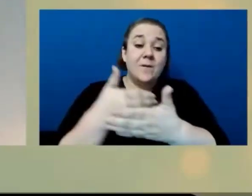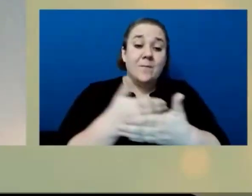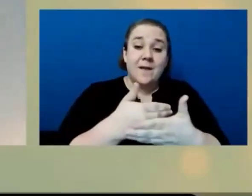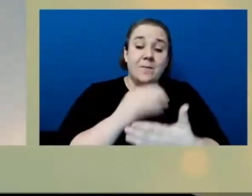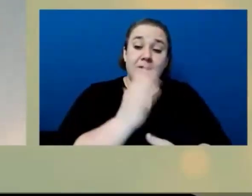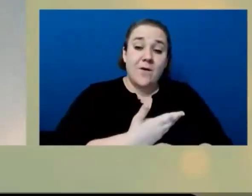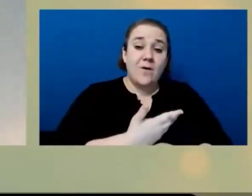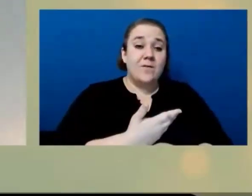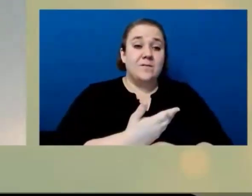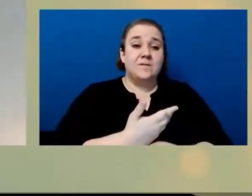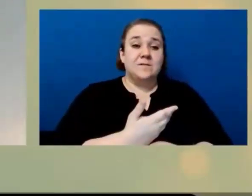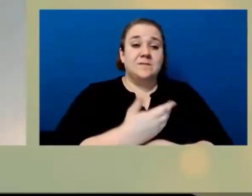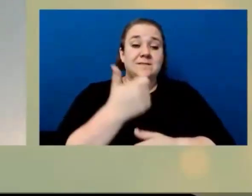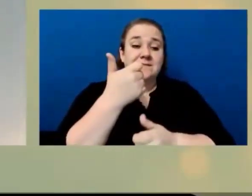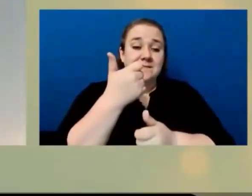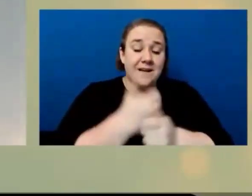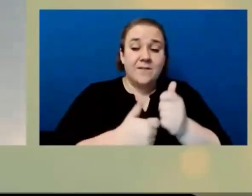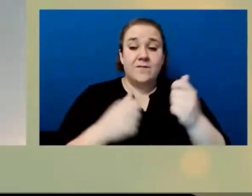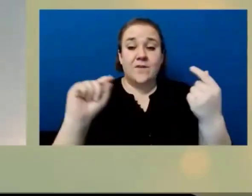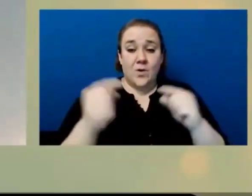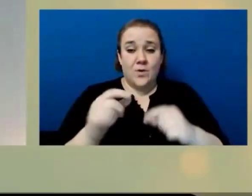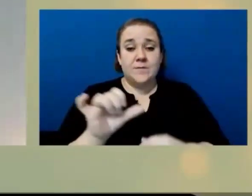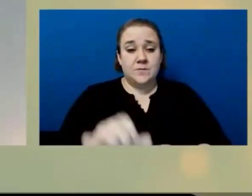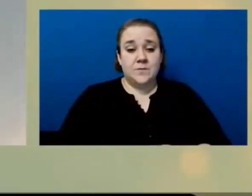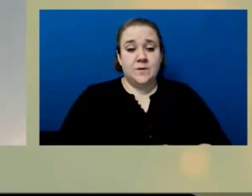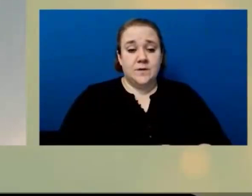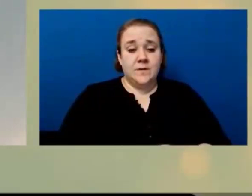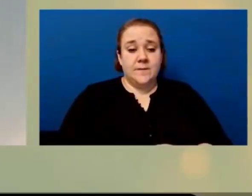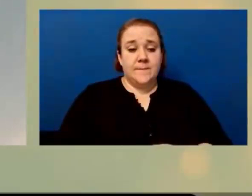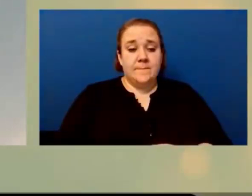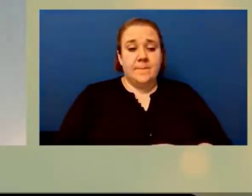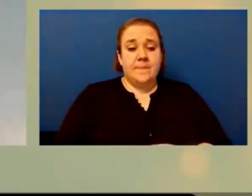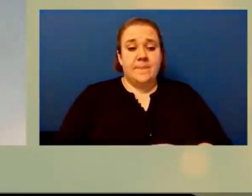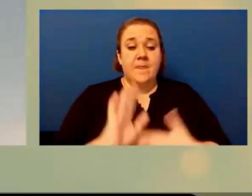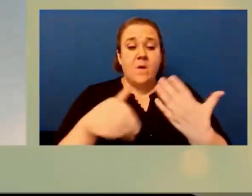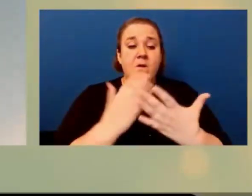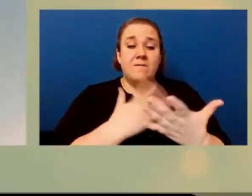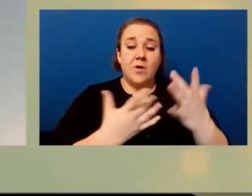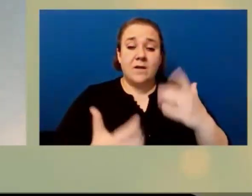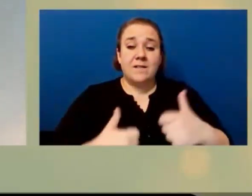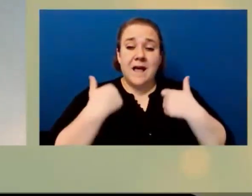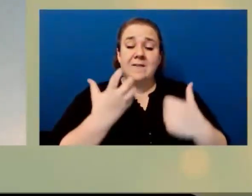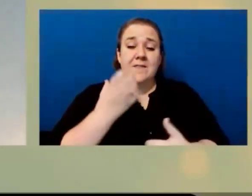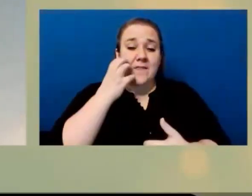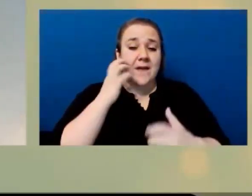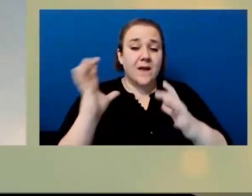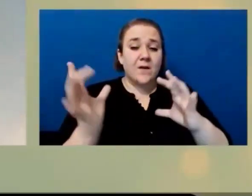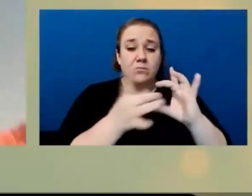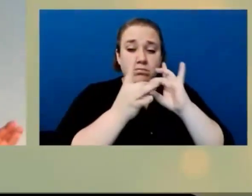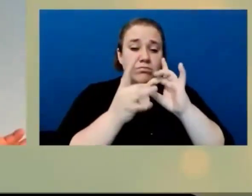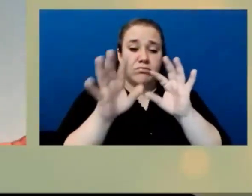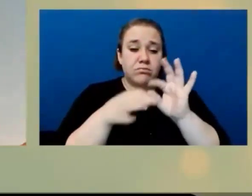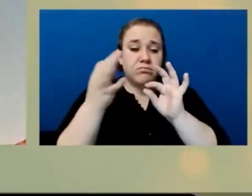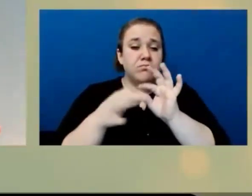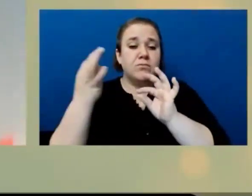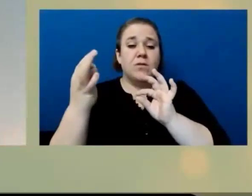awful. Our interdependence is sustaining and threatening. And God, sometimes I wish it was